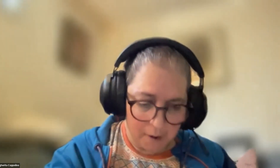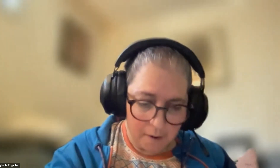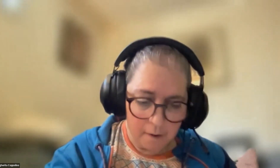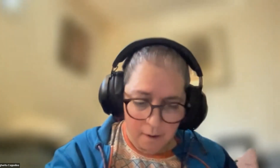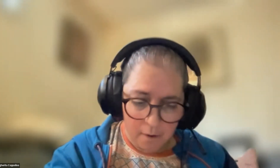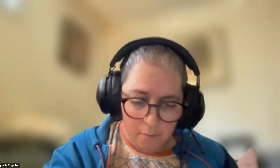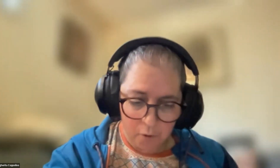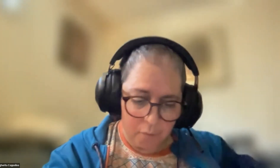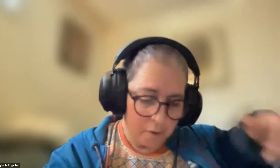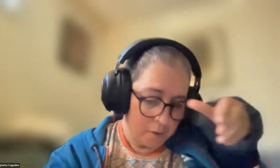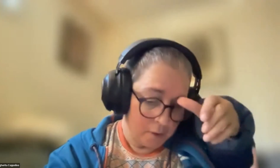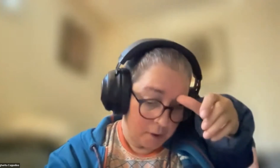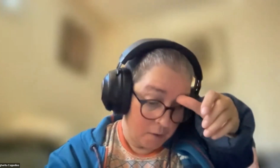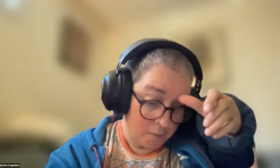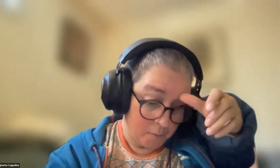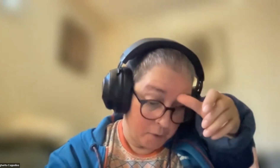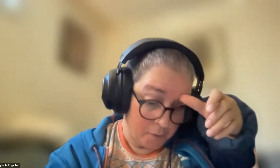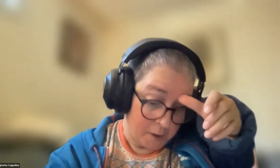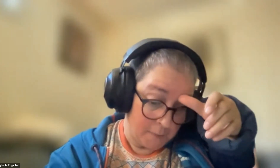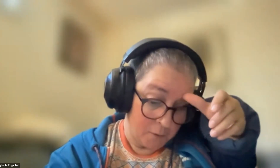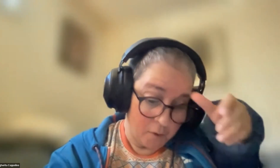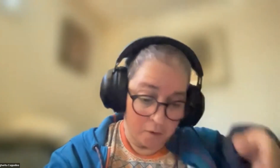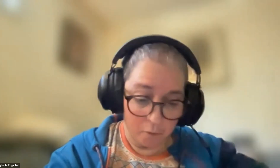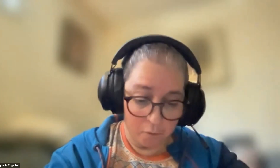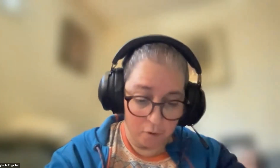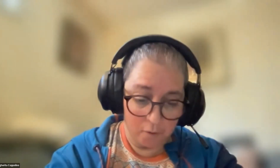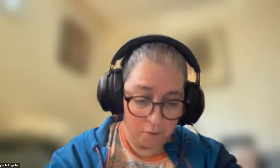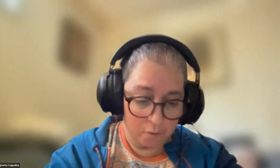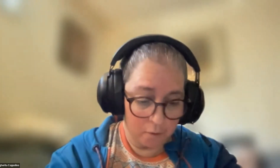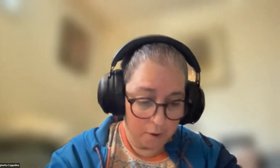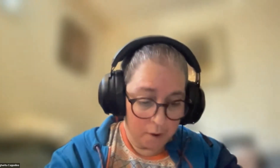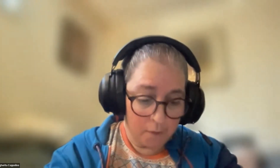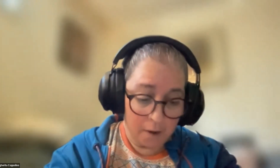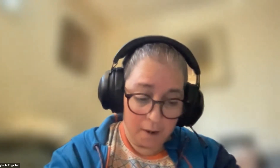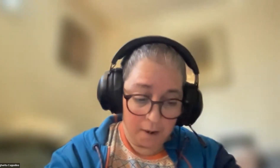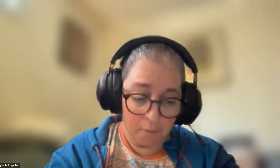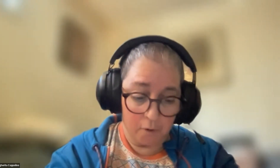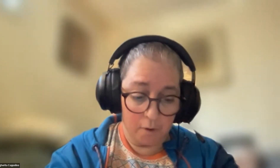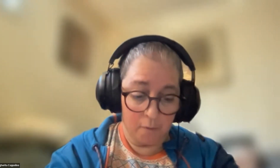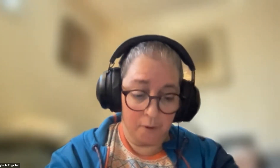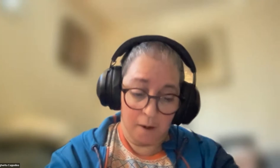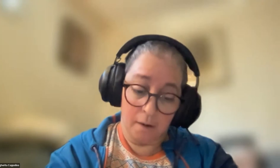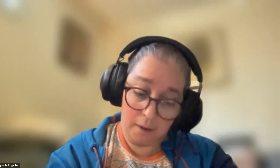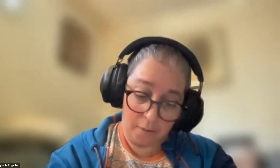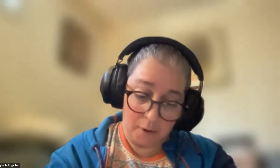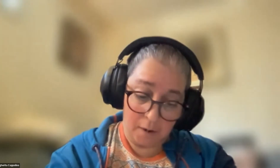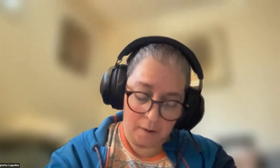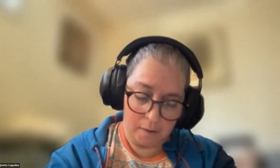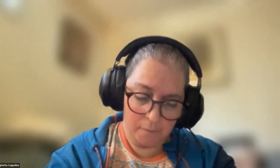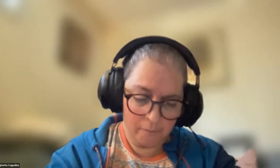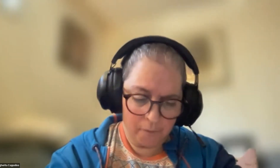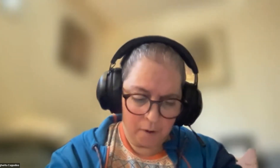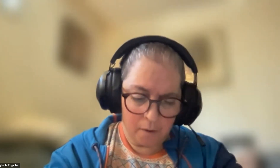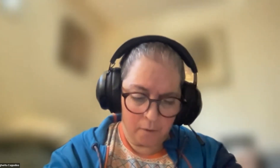South Sudan, moved to Egypt with her family when she was 2 years old, then came to live in